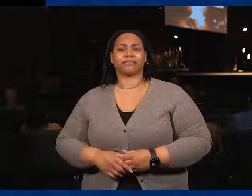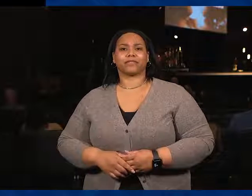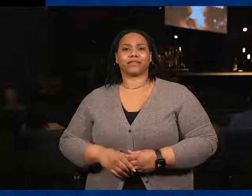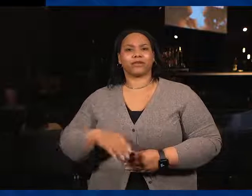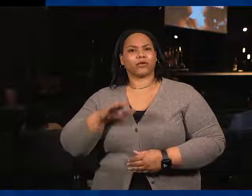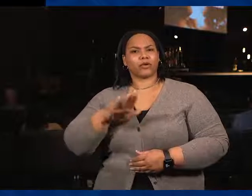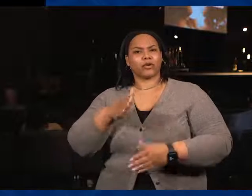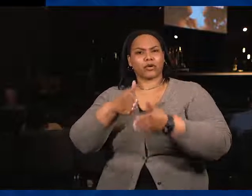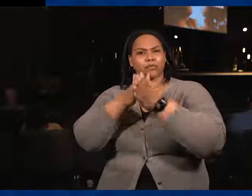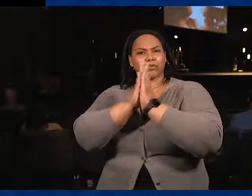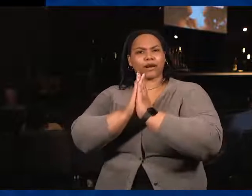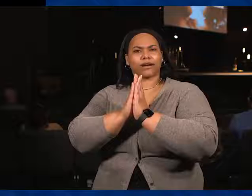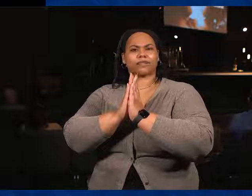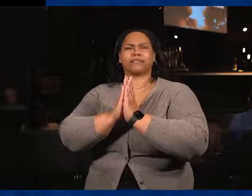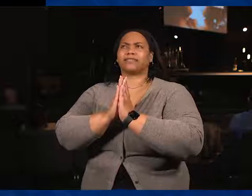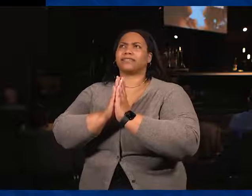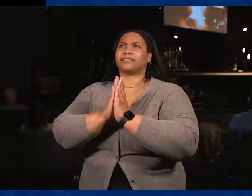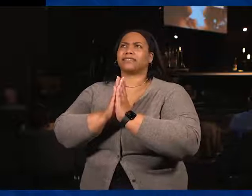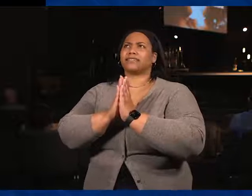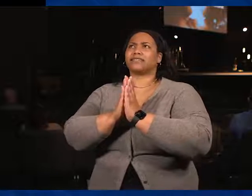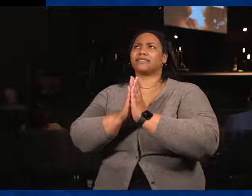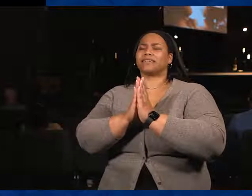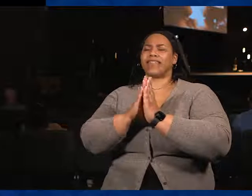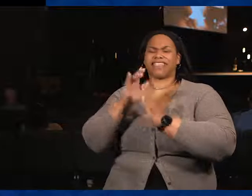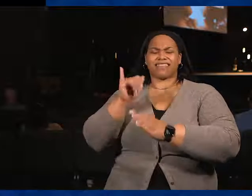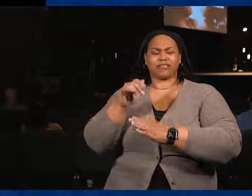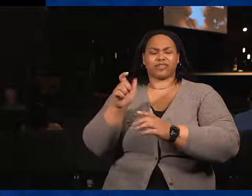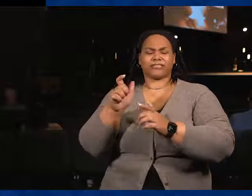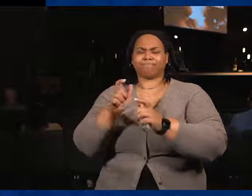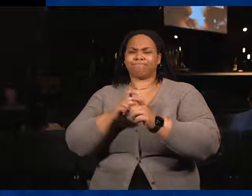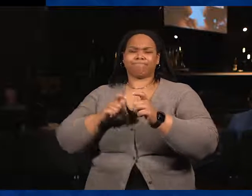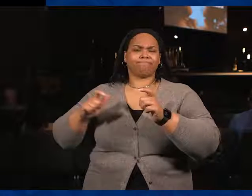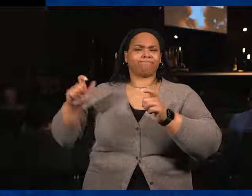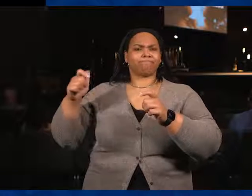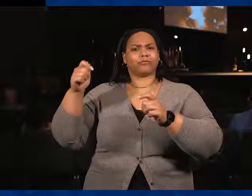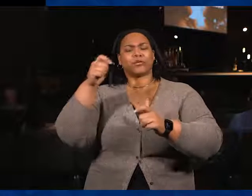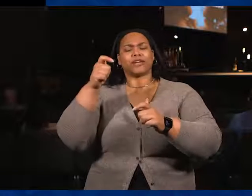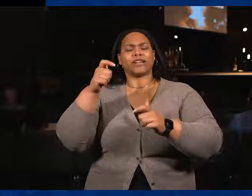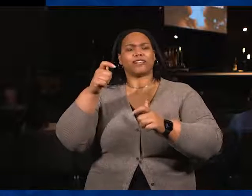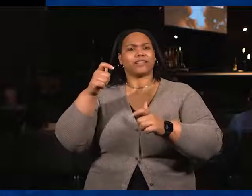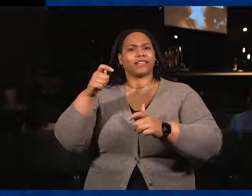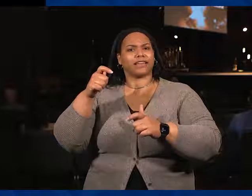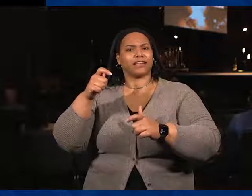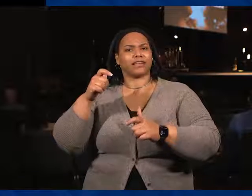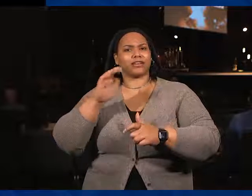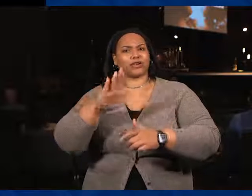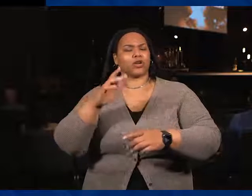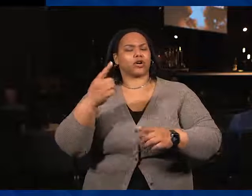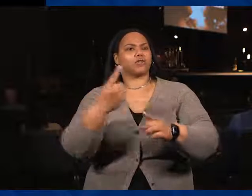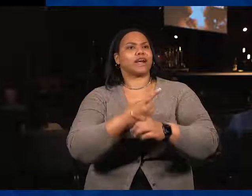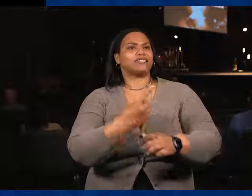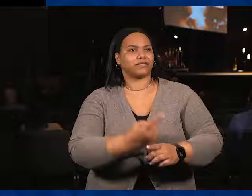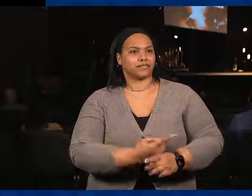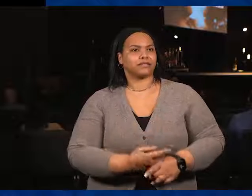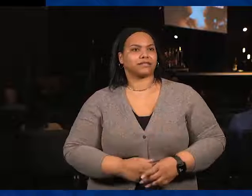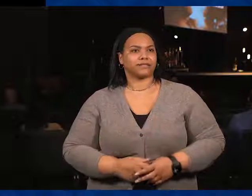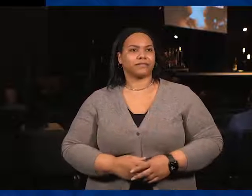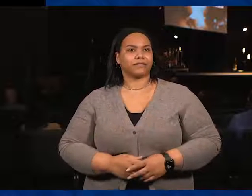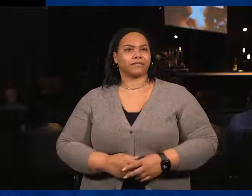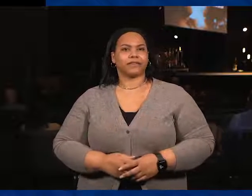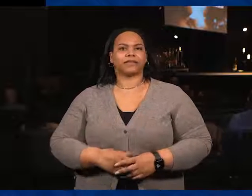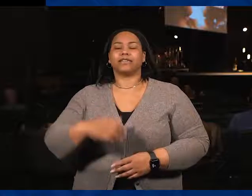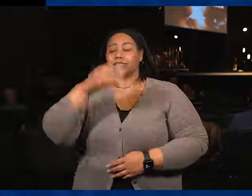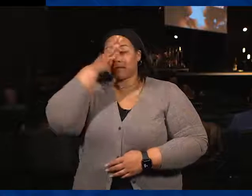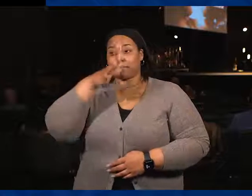prayer request was greater than your righteousness. That's why the man starts his prayer saying, look,